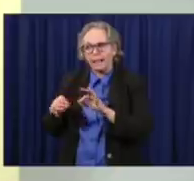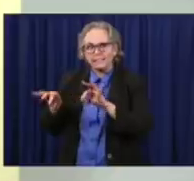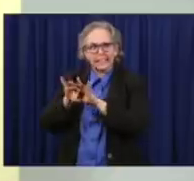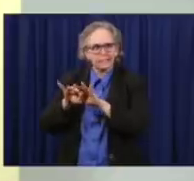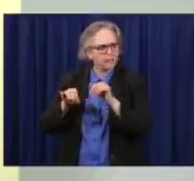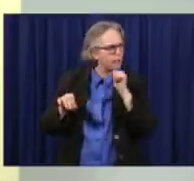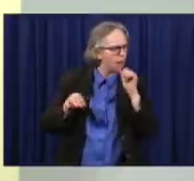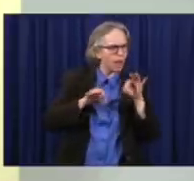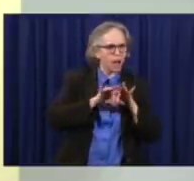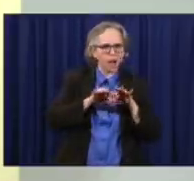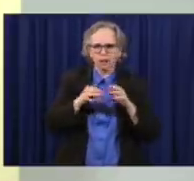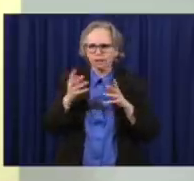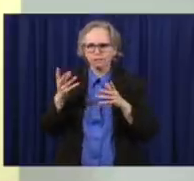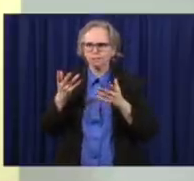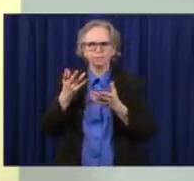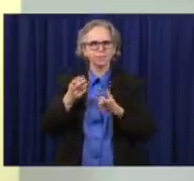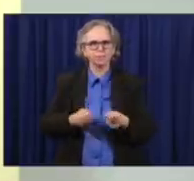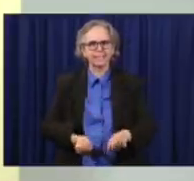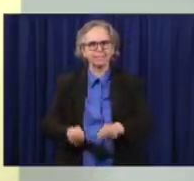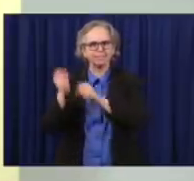conversation. We've moved on.